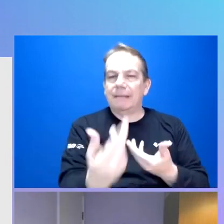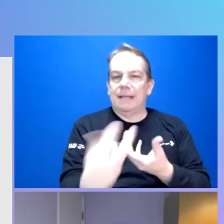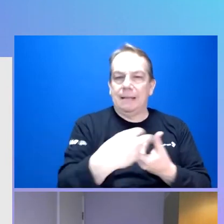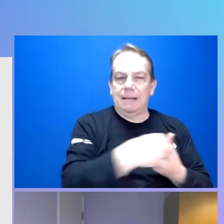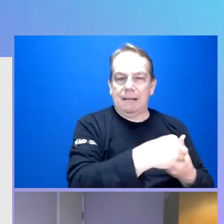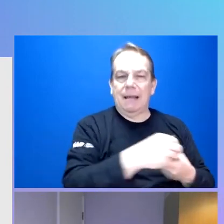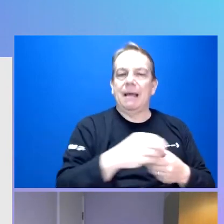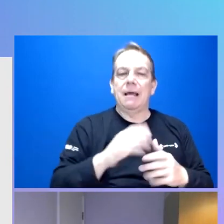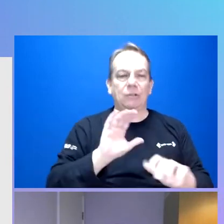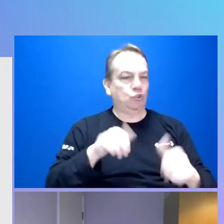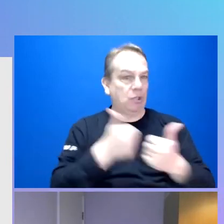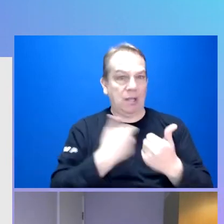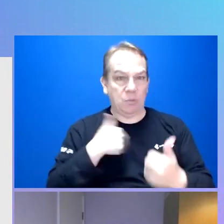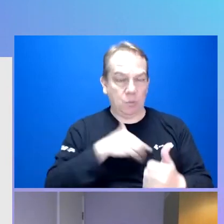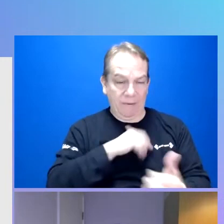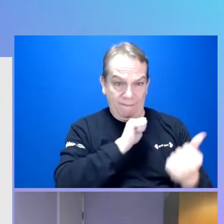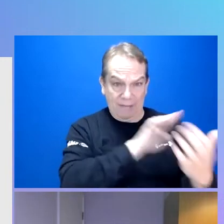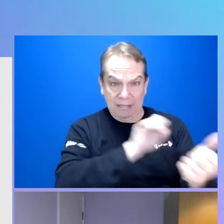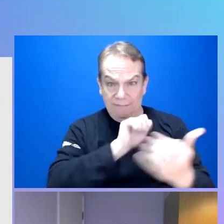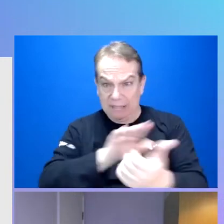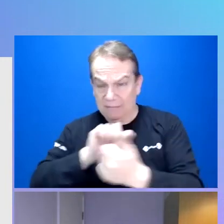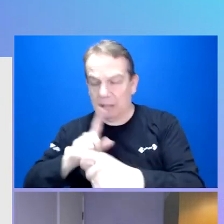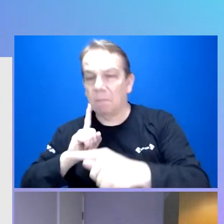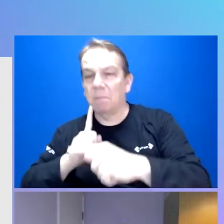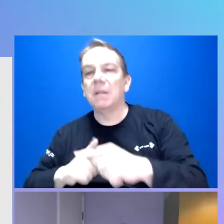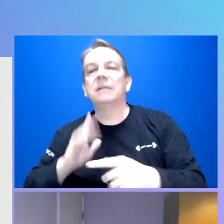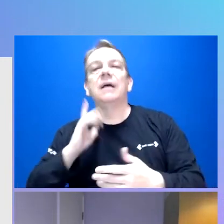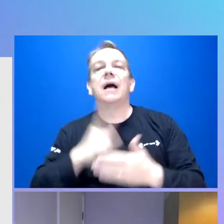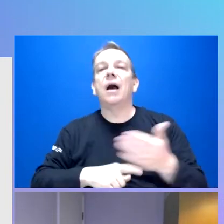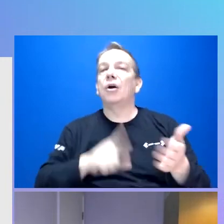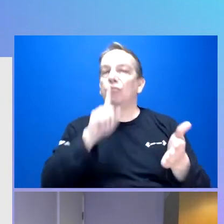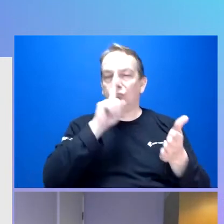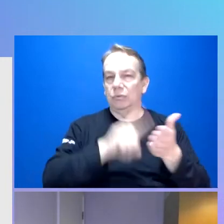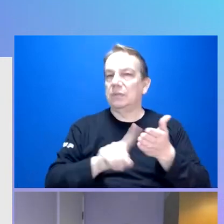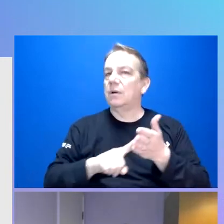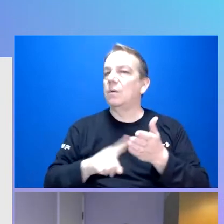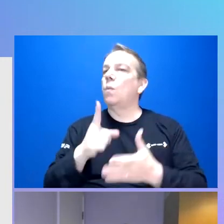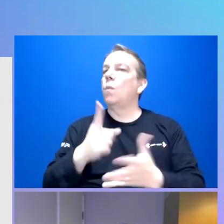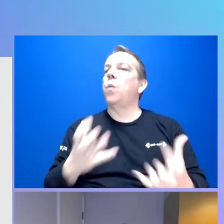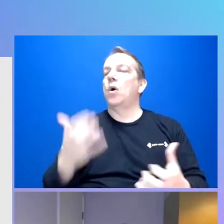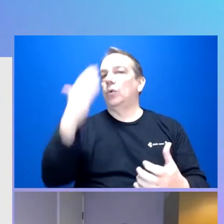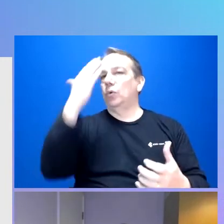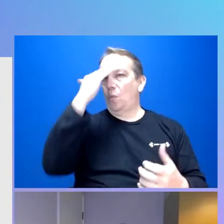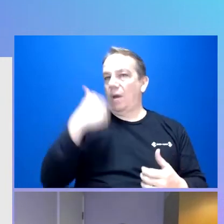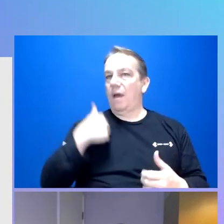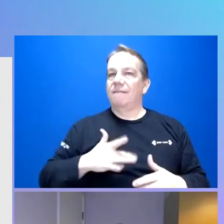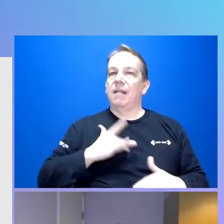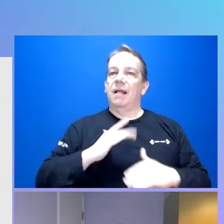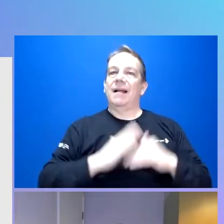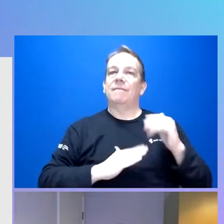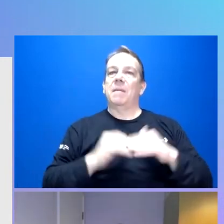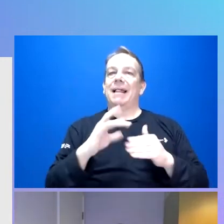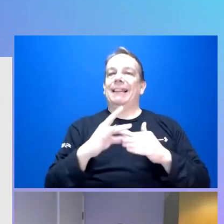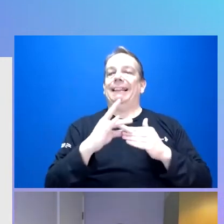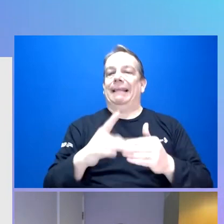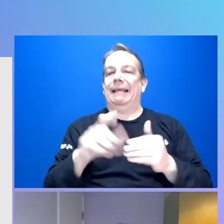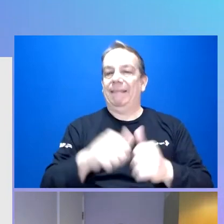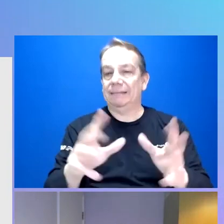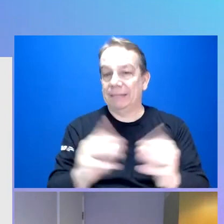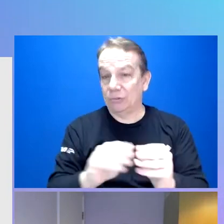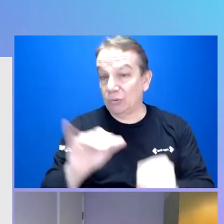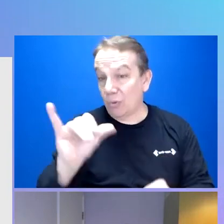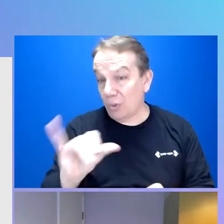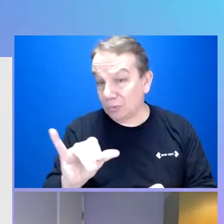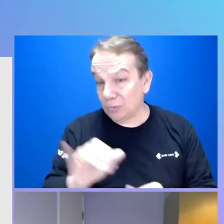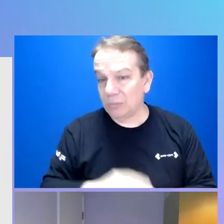challenges faced so far, including what our user researchers wanted to know to feel comfortable in leading these sessions themselves.